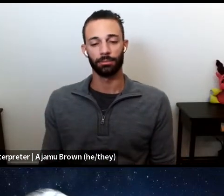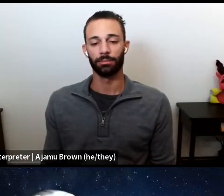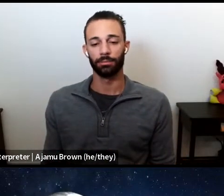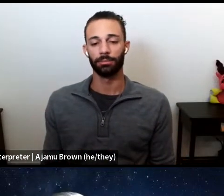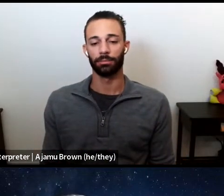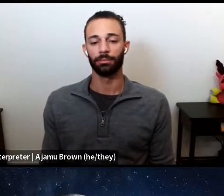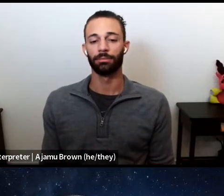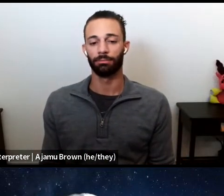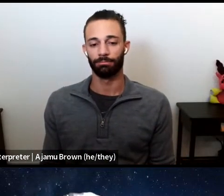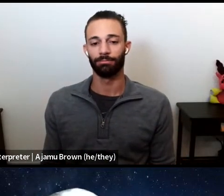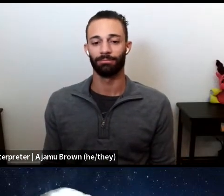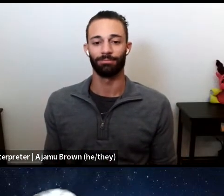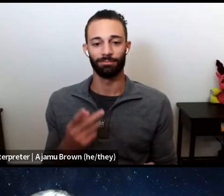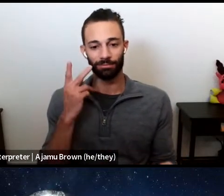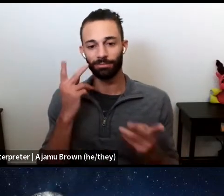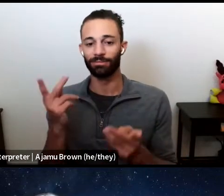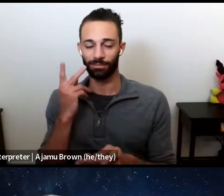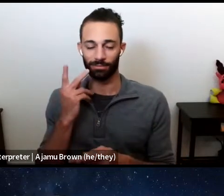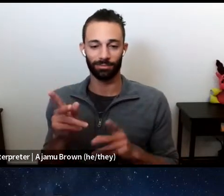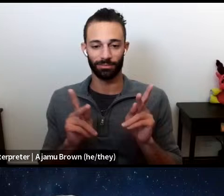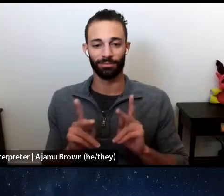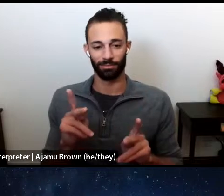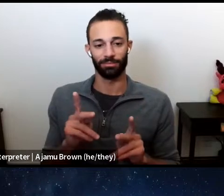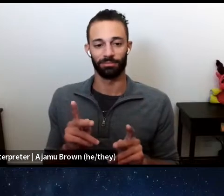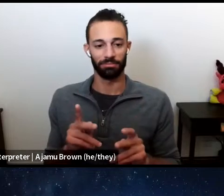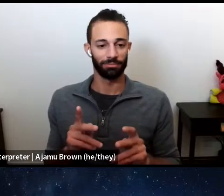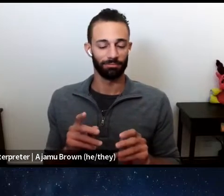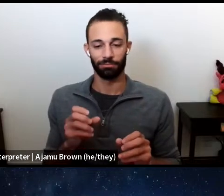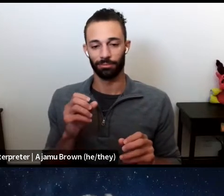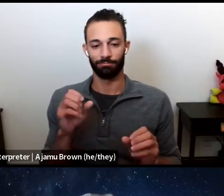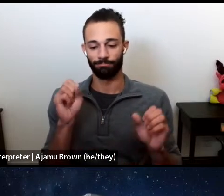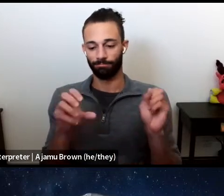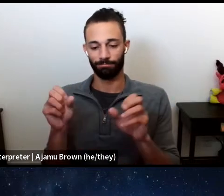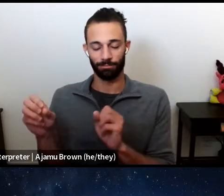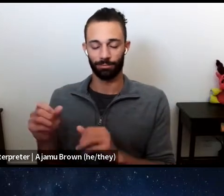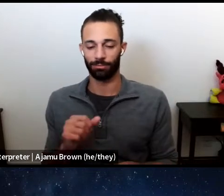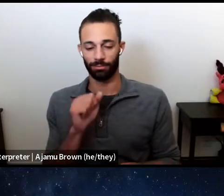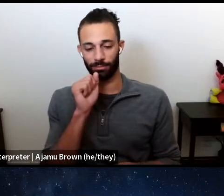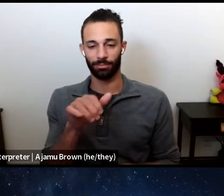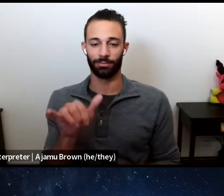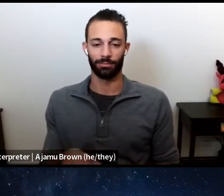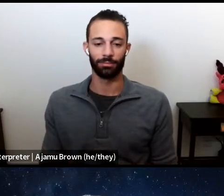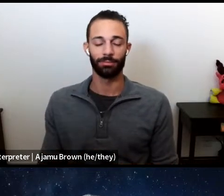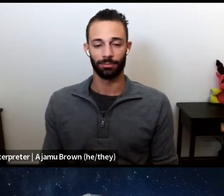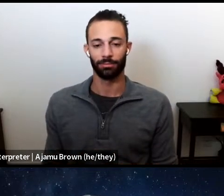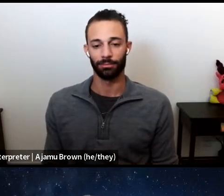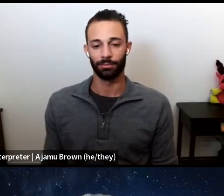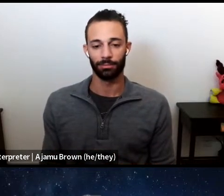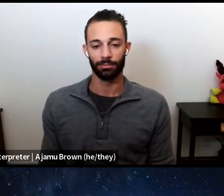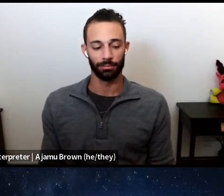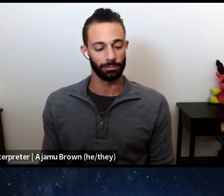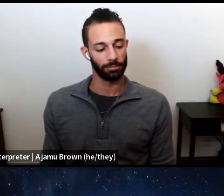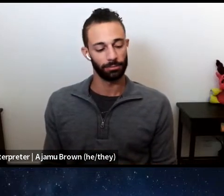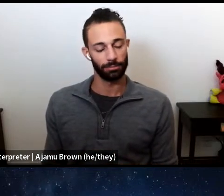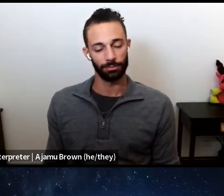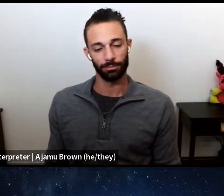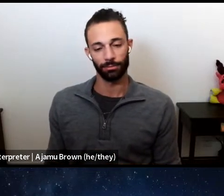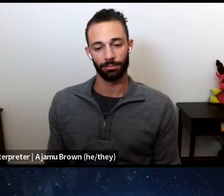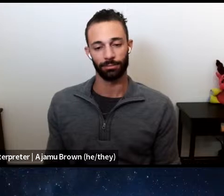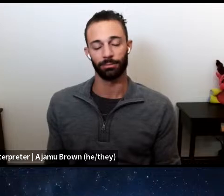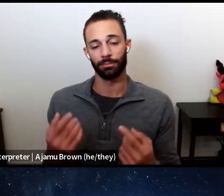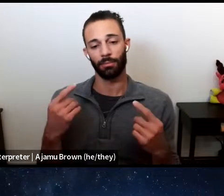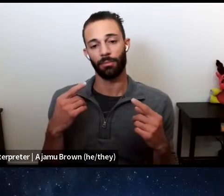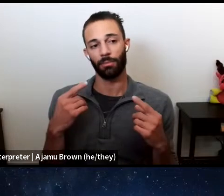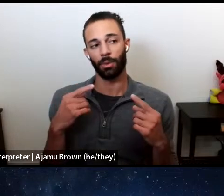all right, I see folks are already in this. I love it. I love it. Um, and so while y'all are kind of exploring that space